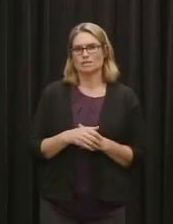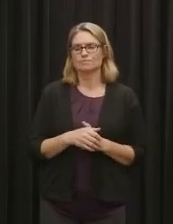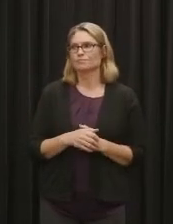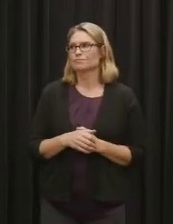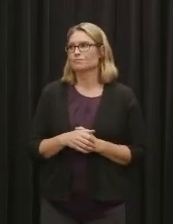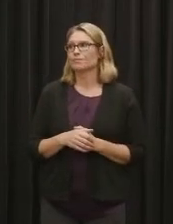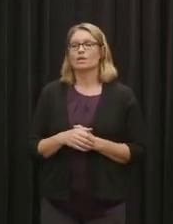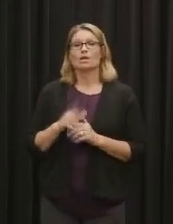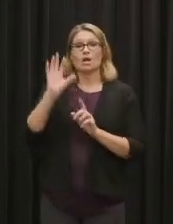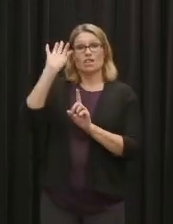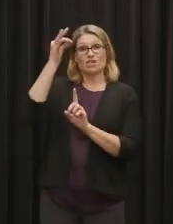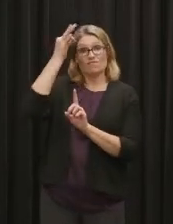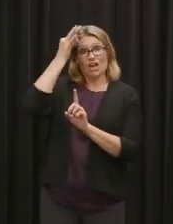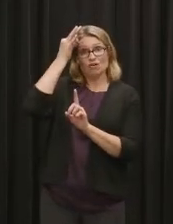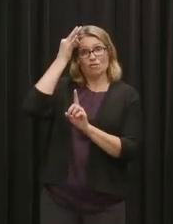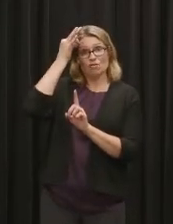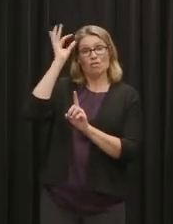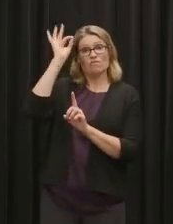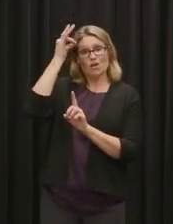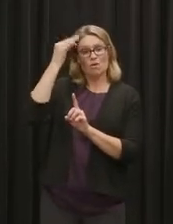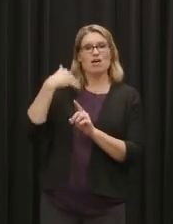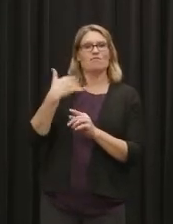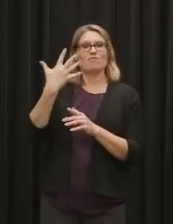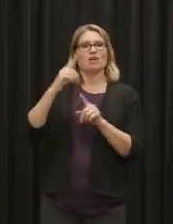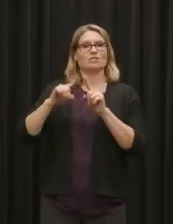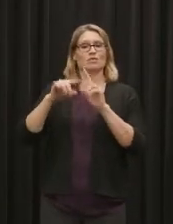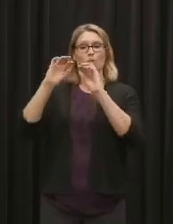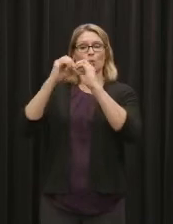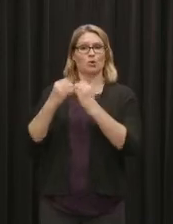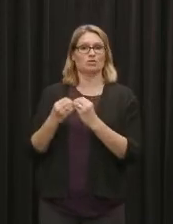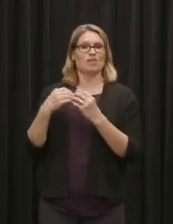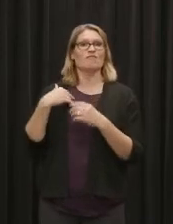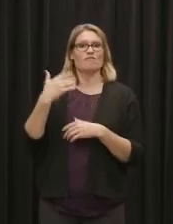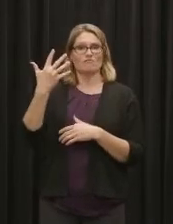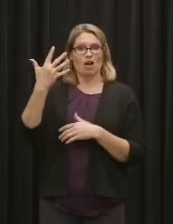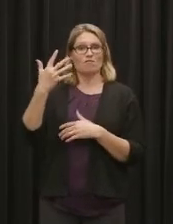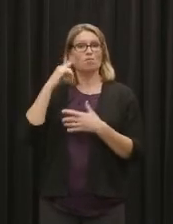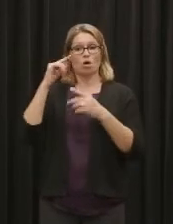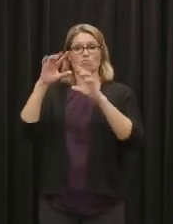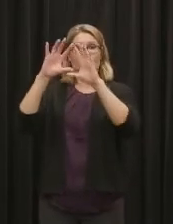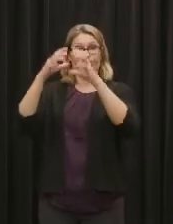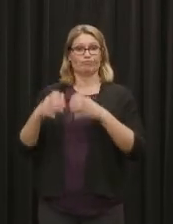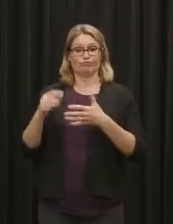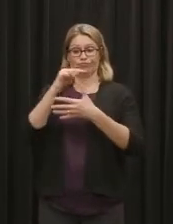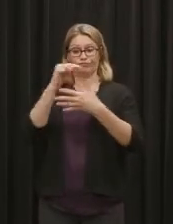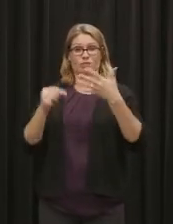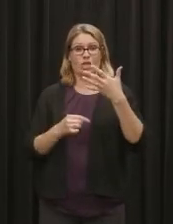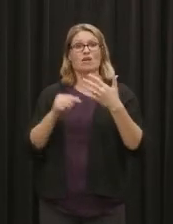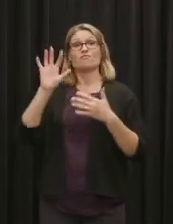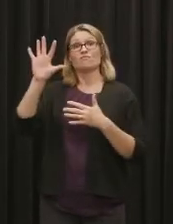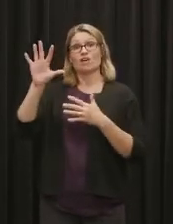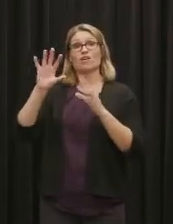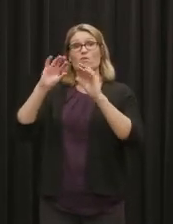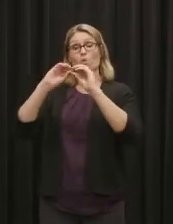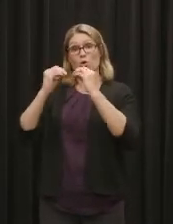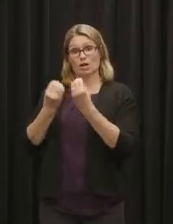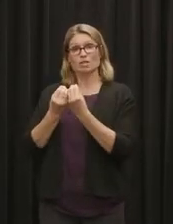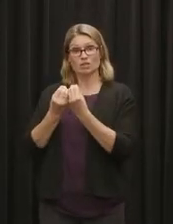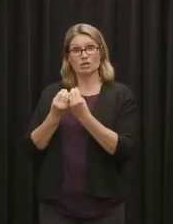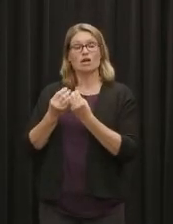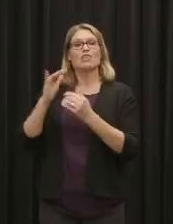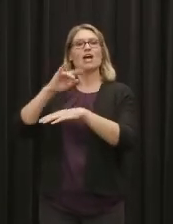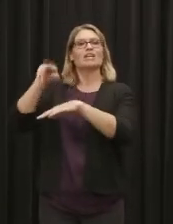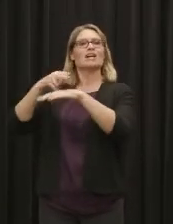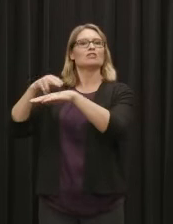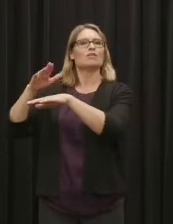So at the federal level, there were actually 5 organizations who contributed to the prioritization. The 5 organizations include the